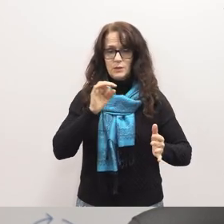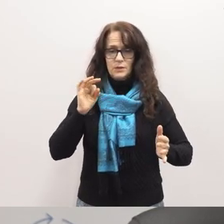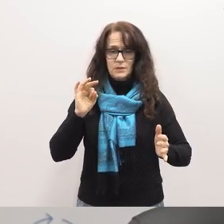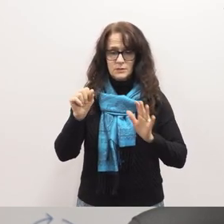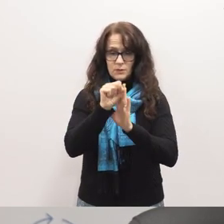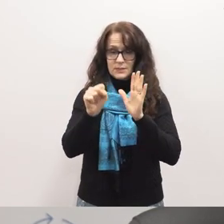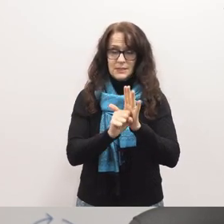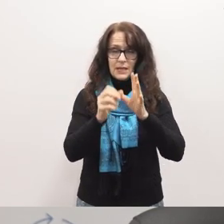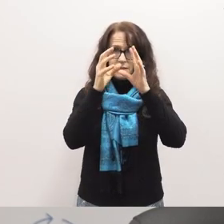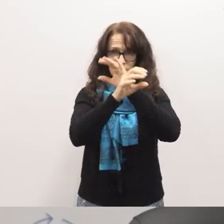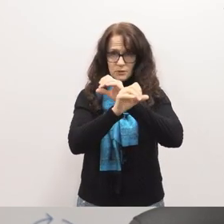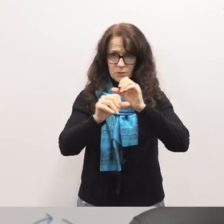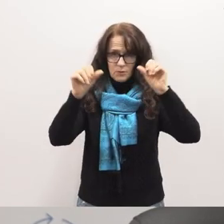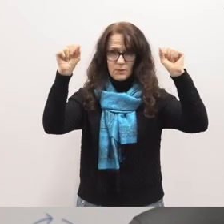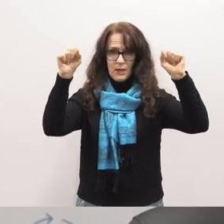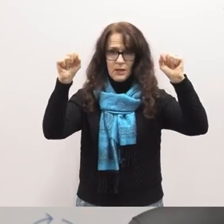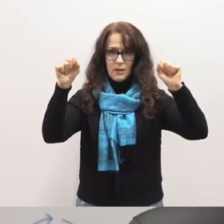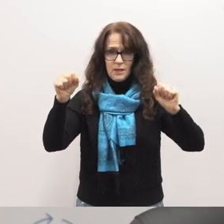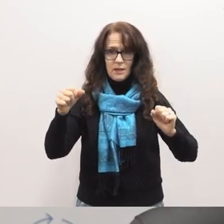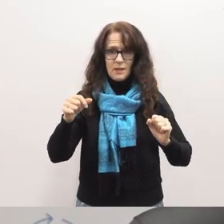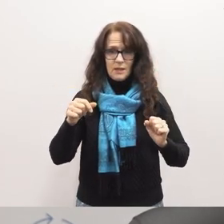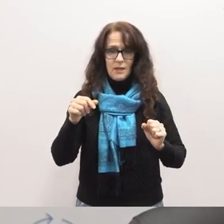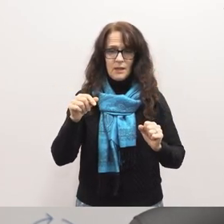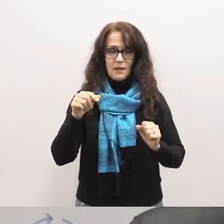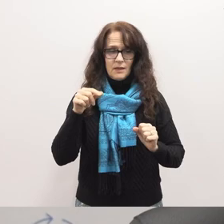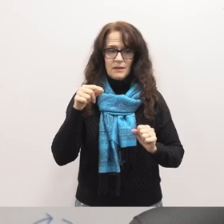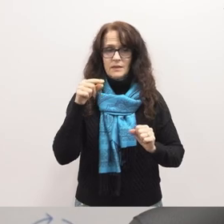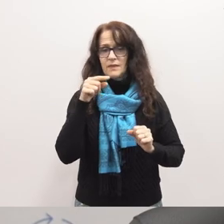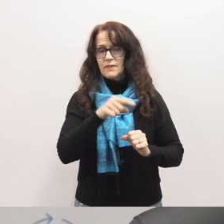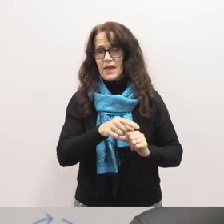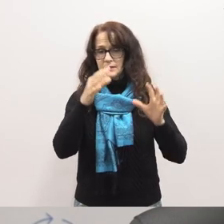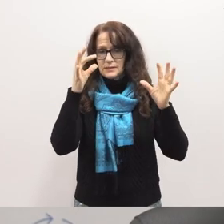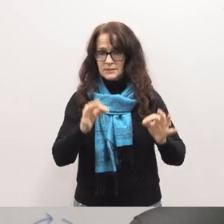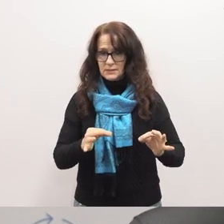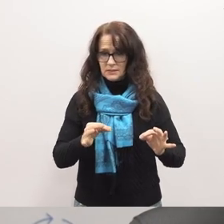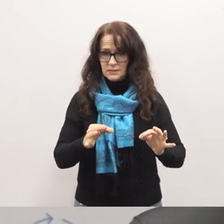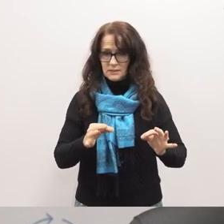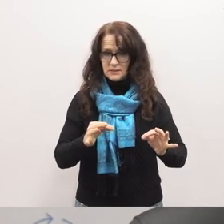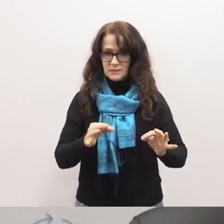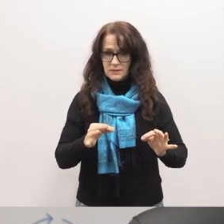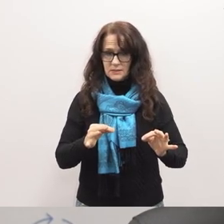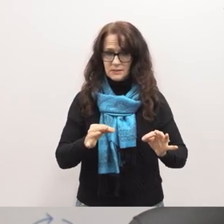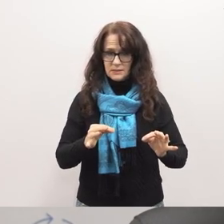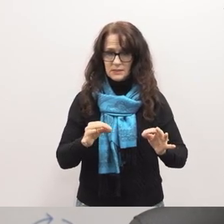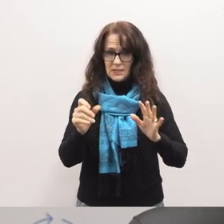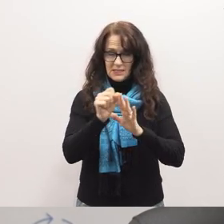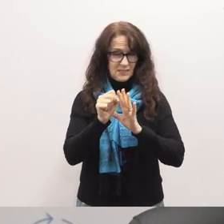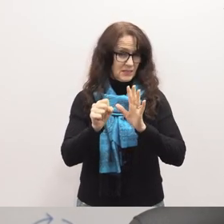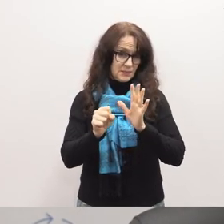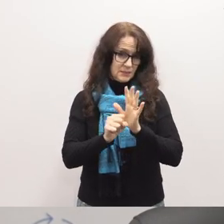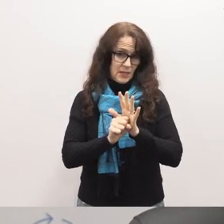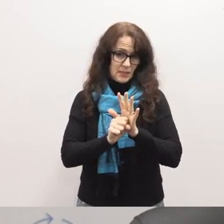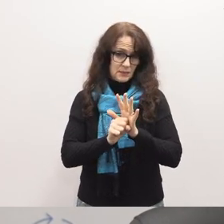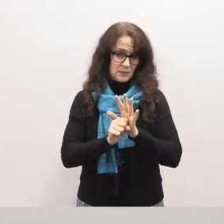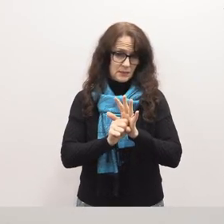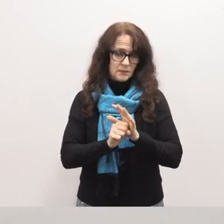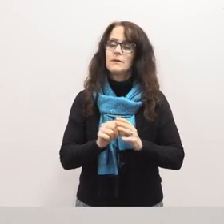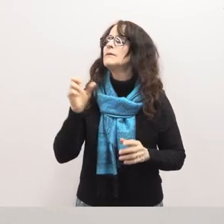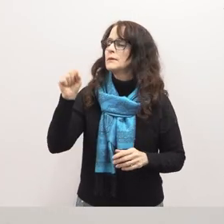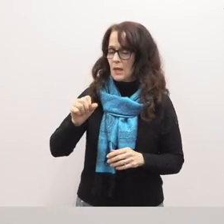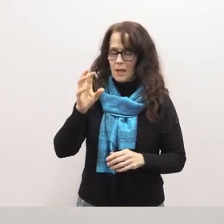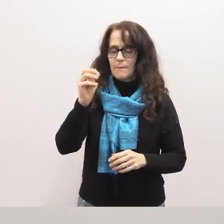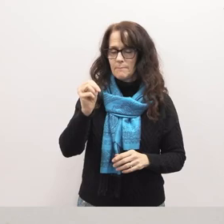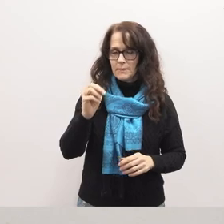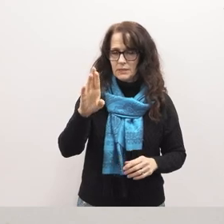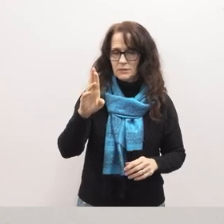superintendent, and then that decision is up to the state superintendent. Mr. Thurman will make